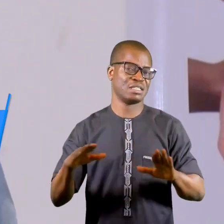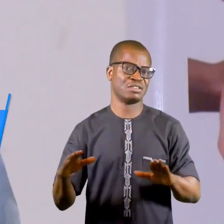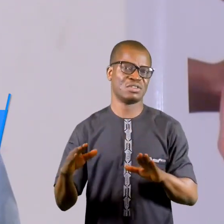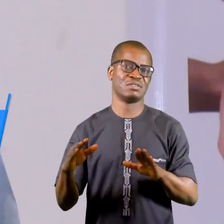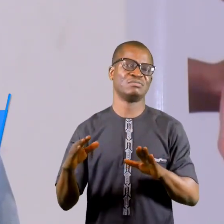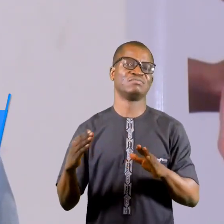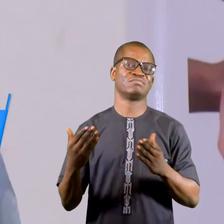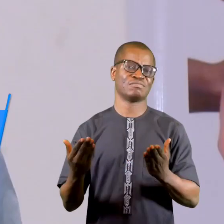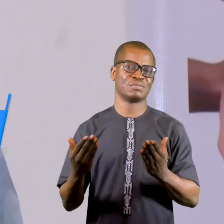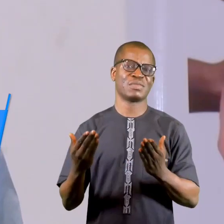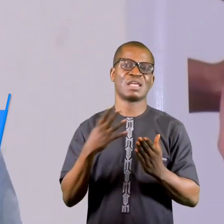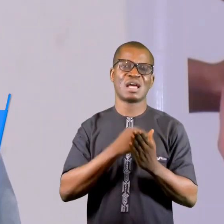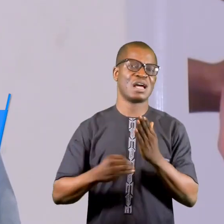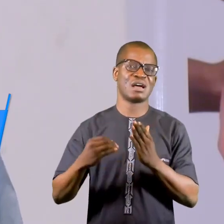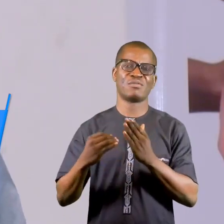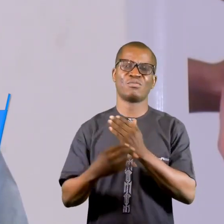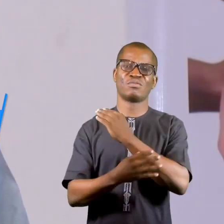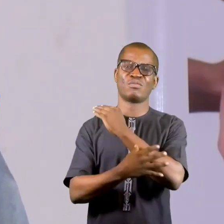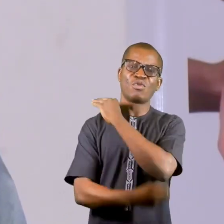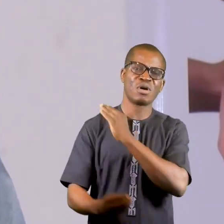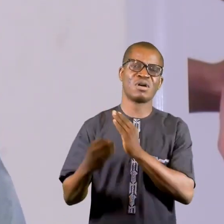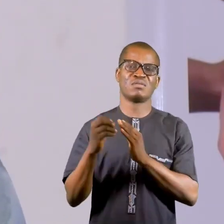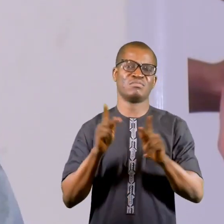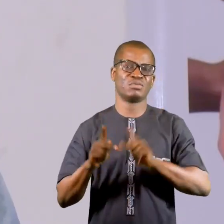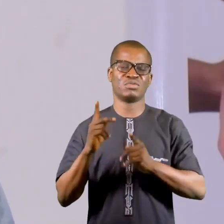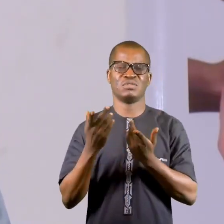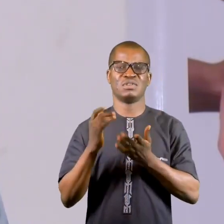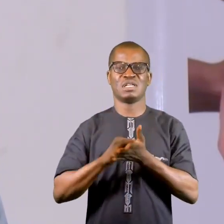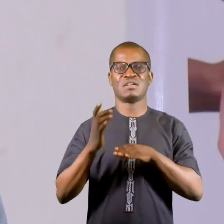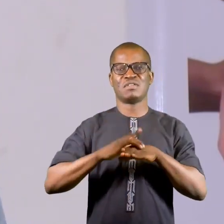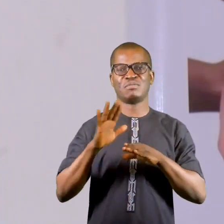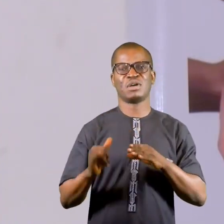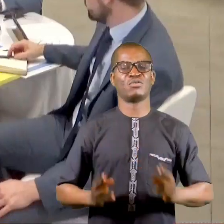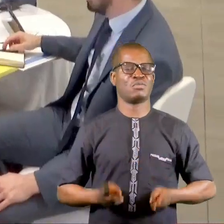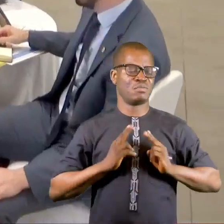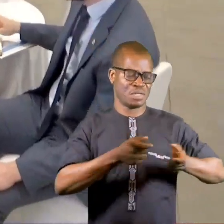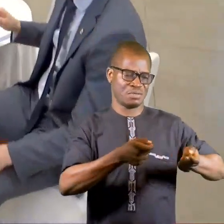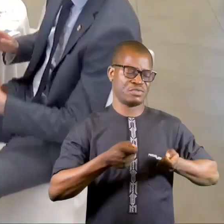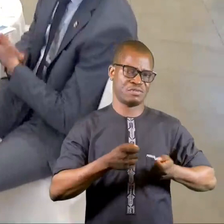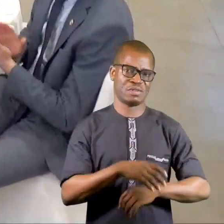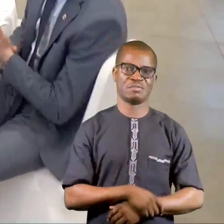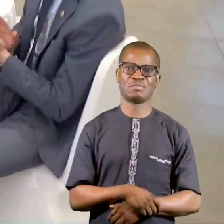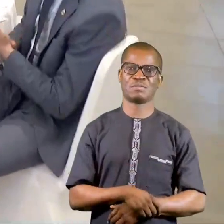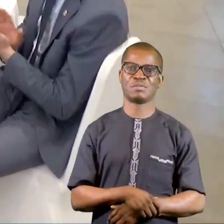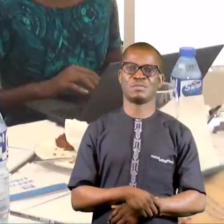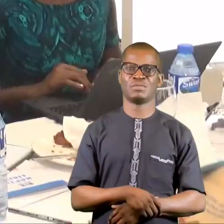children in marginalized groups to human trafficking.